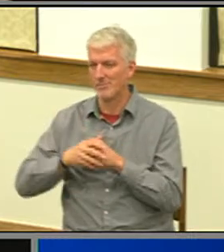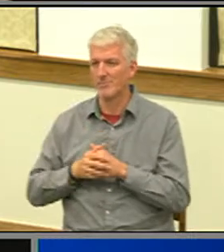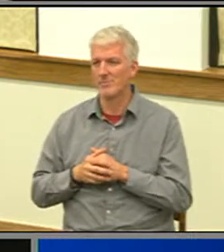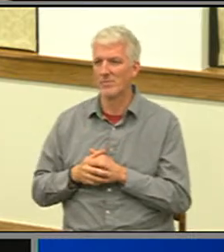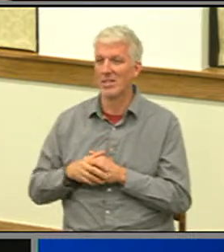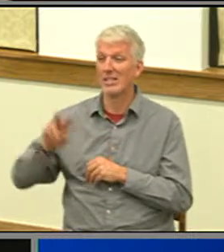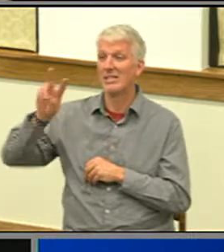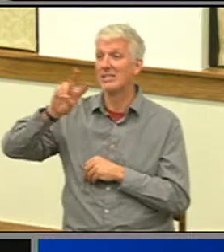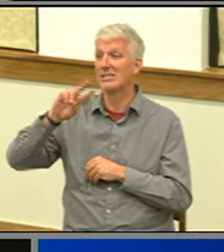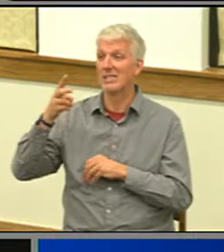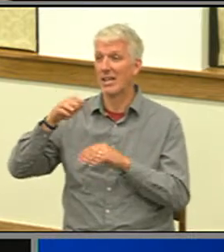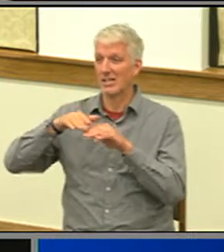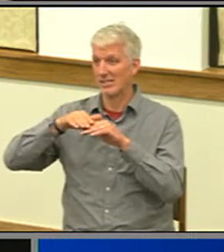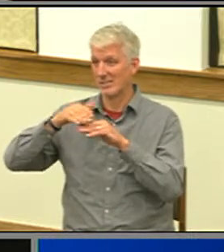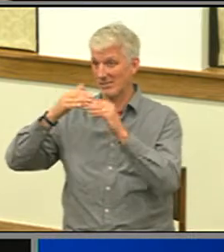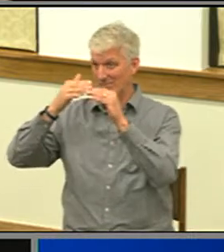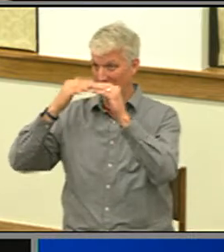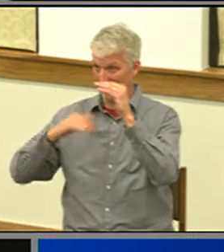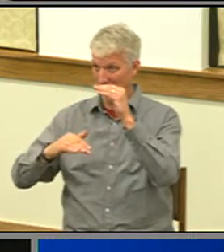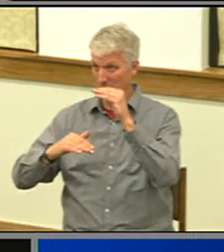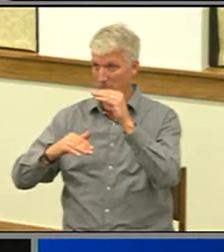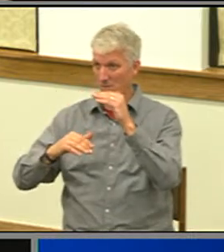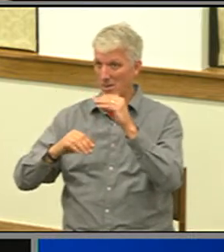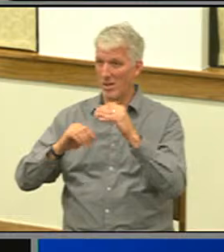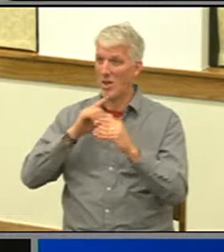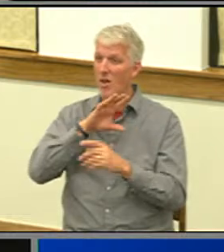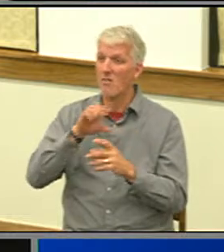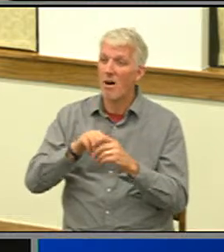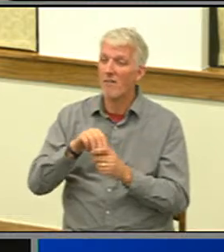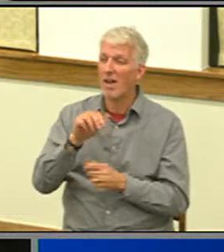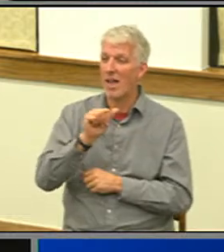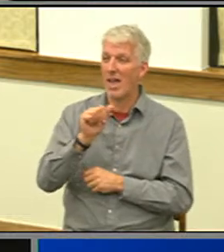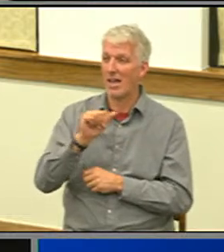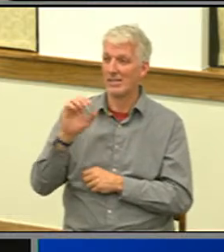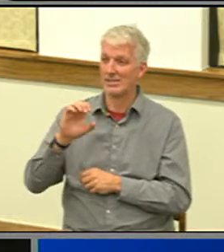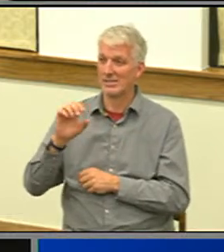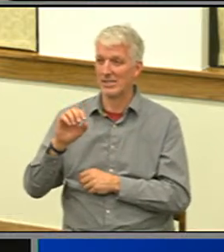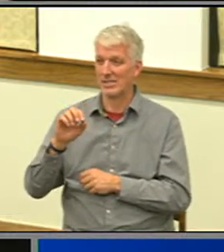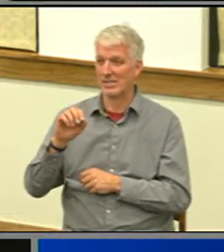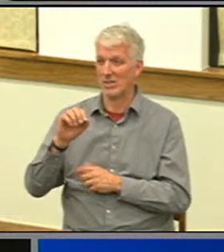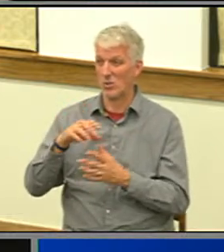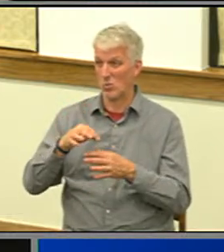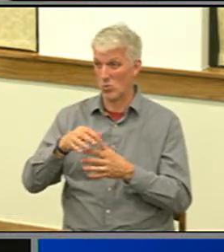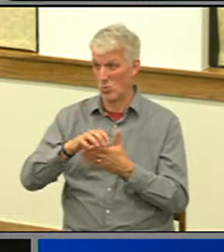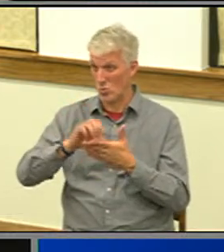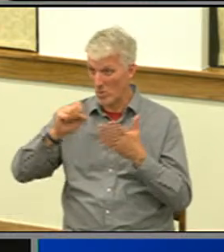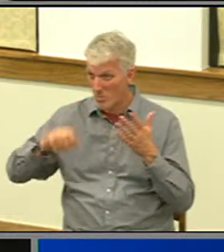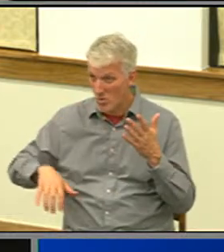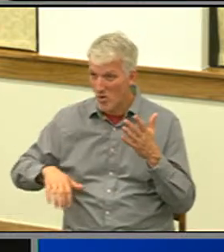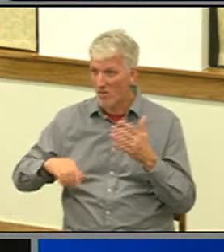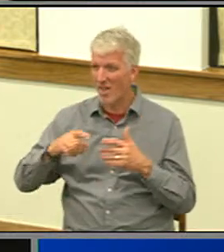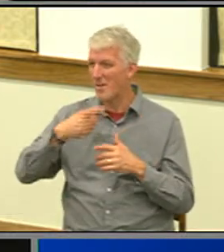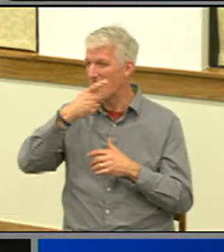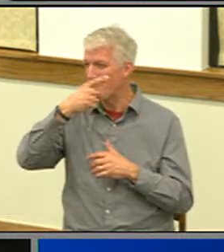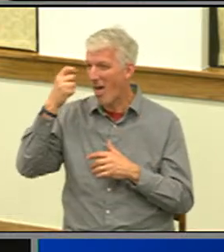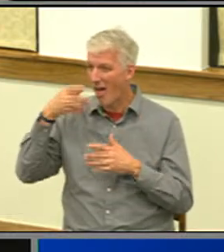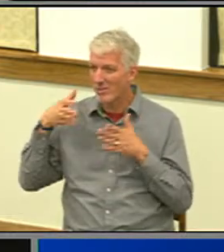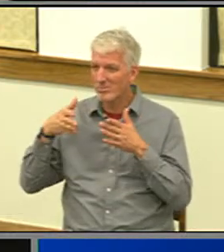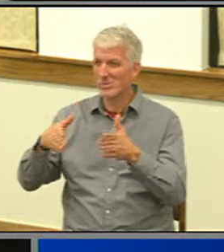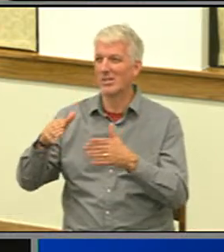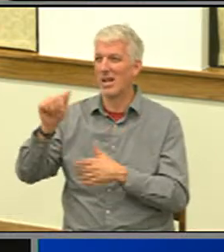of the project involves ACR&R, asphalt removal and replacement. What is